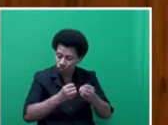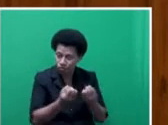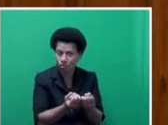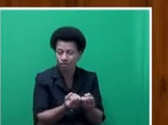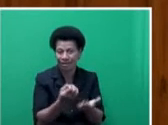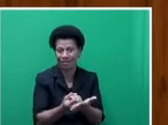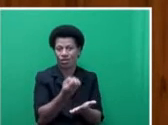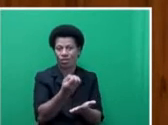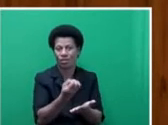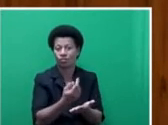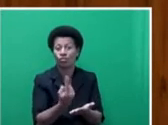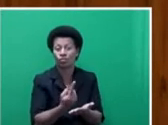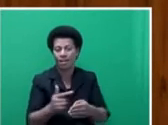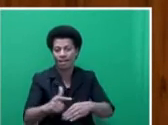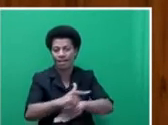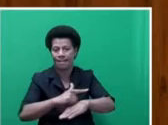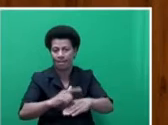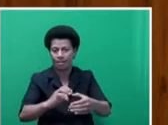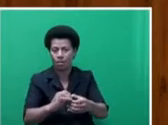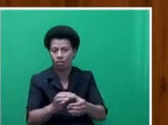to the landowners. Some of the major